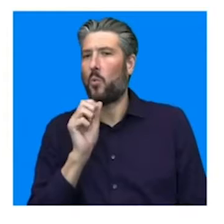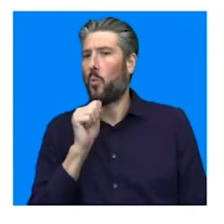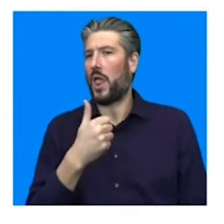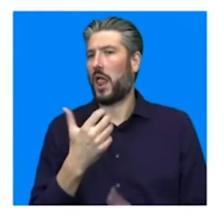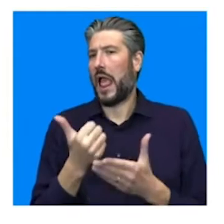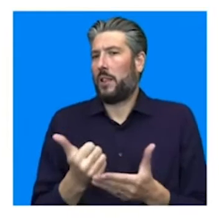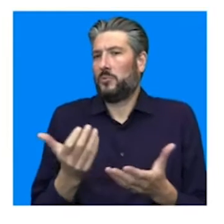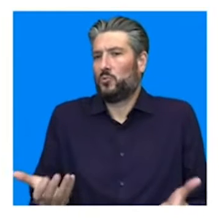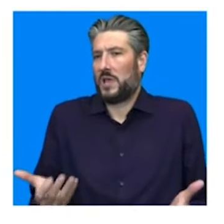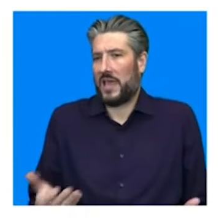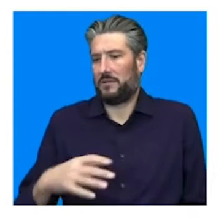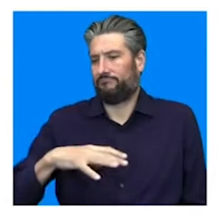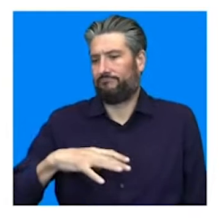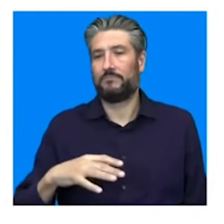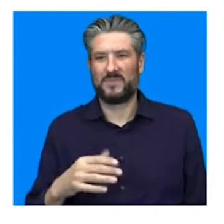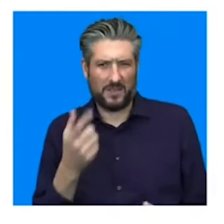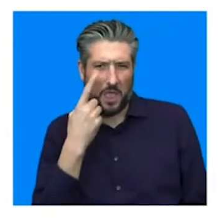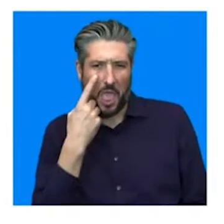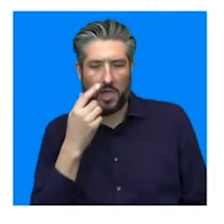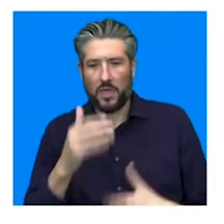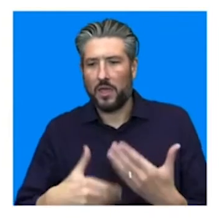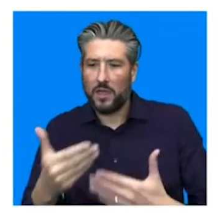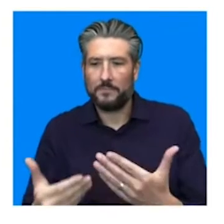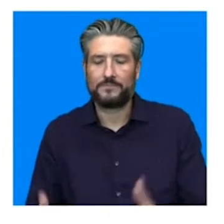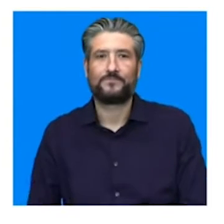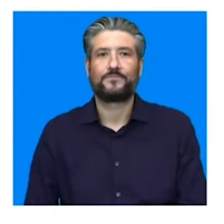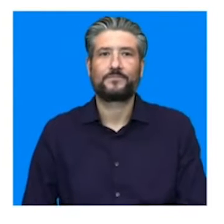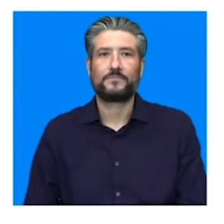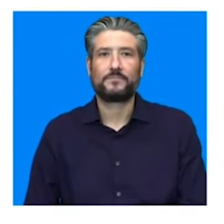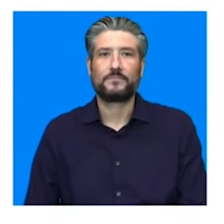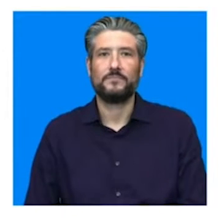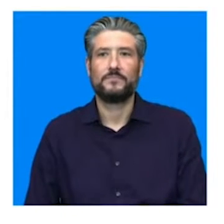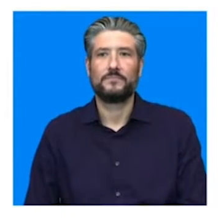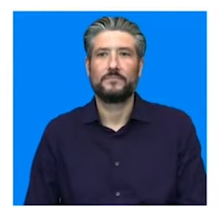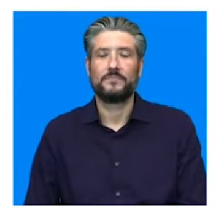just see how it goes and see what happens. So